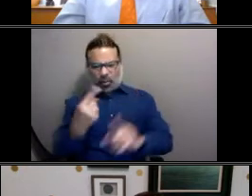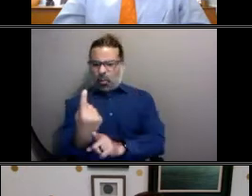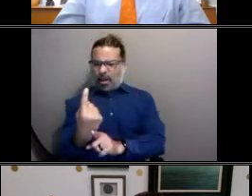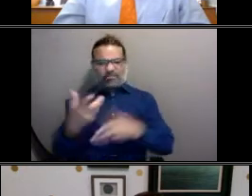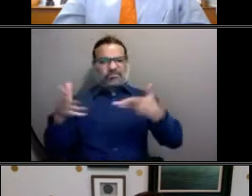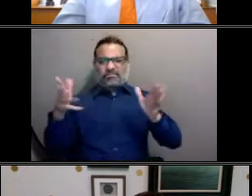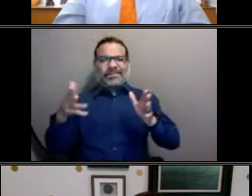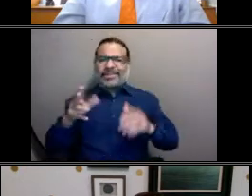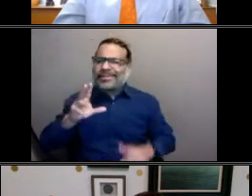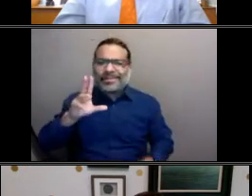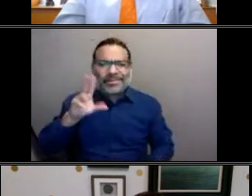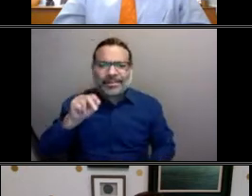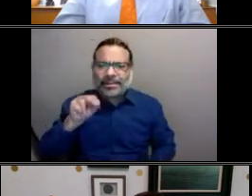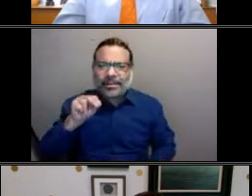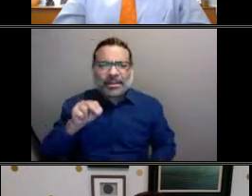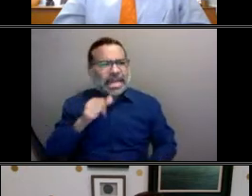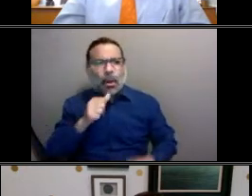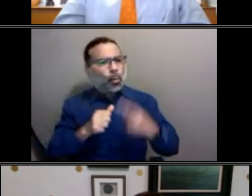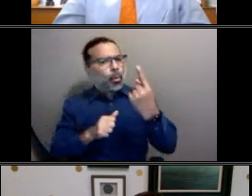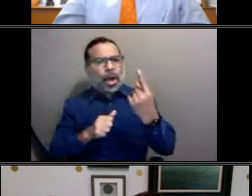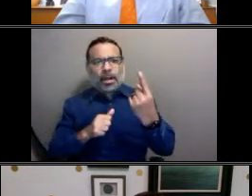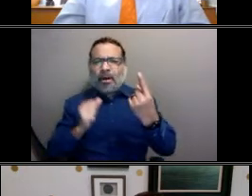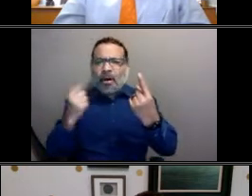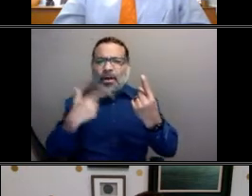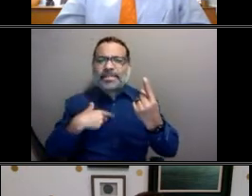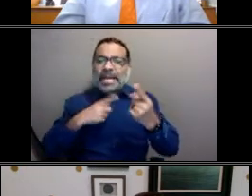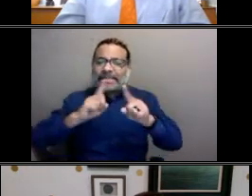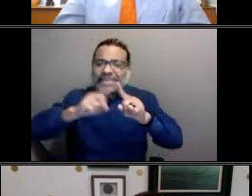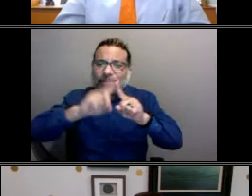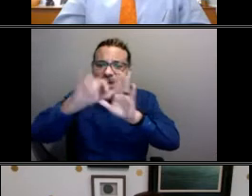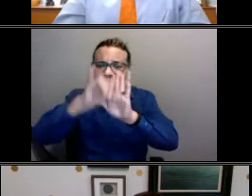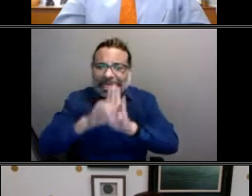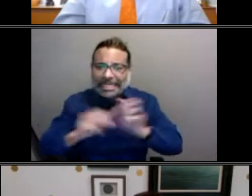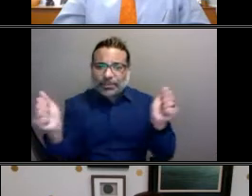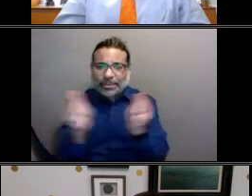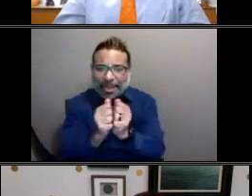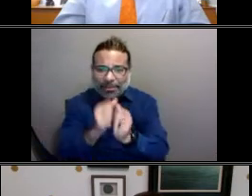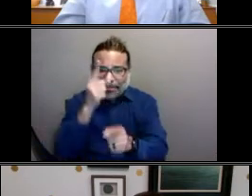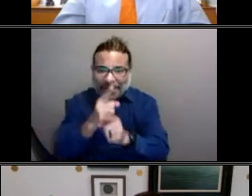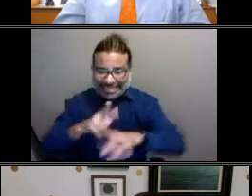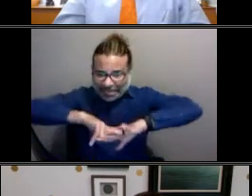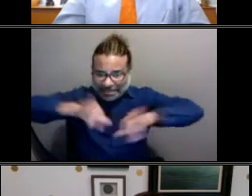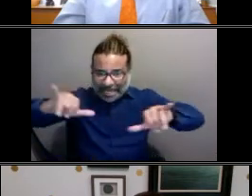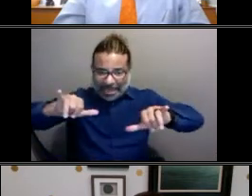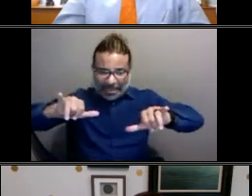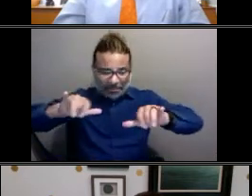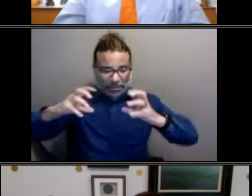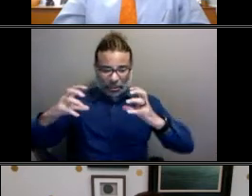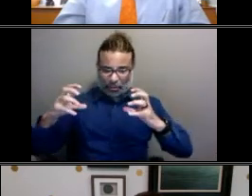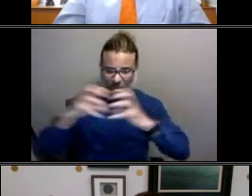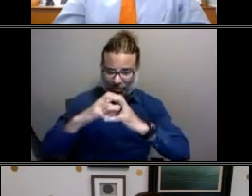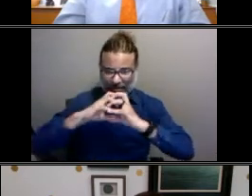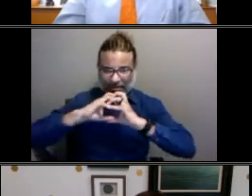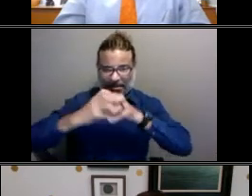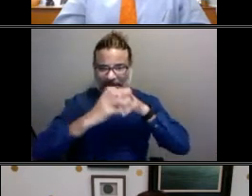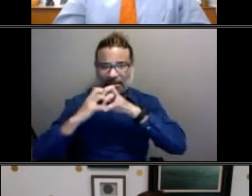that we are all multiple in our dimensions. And so over the years, I've